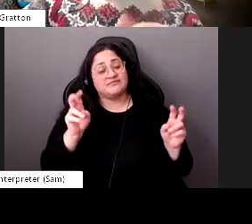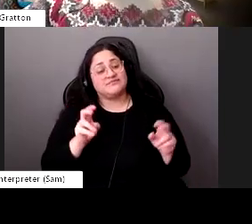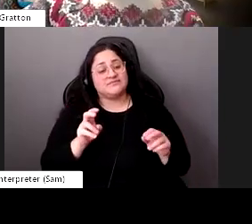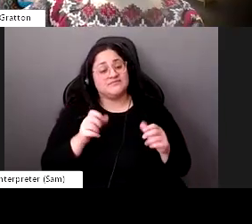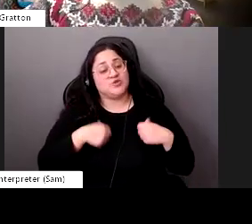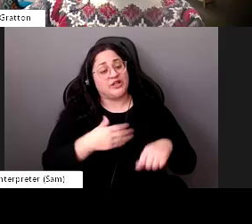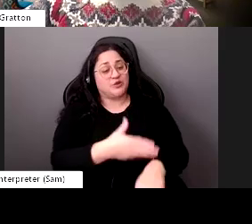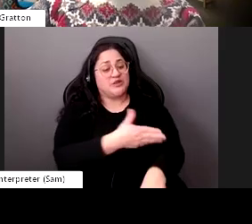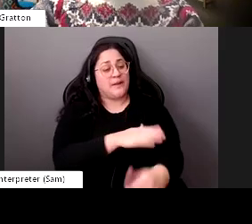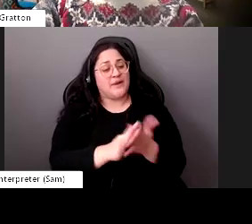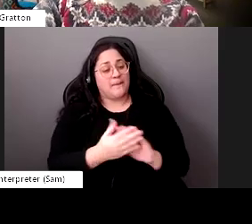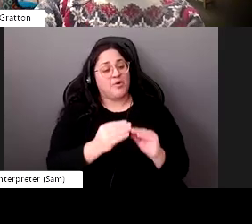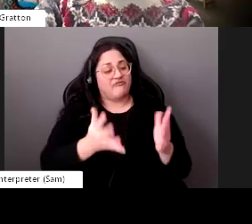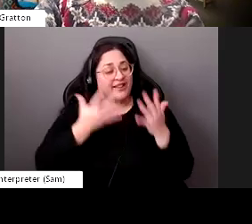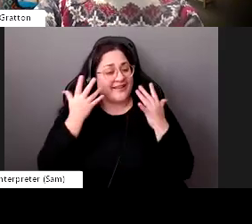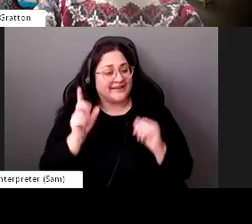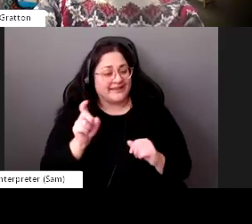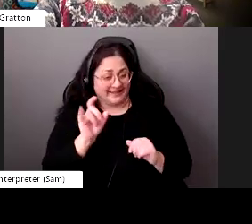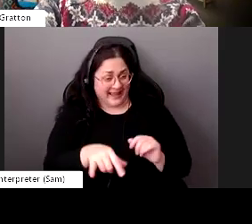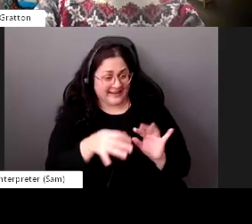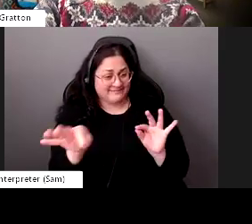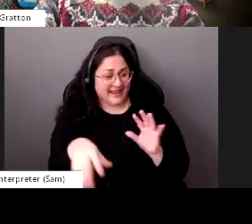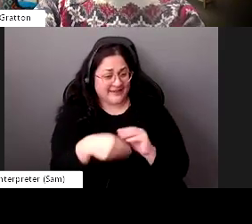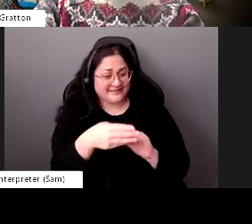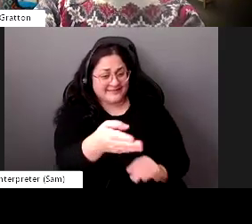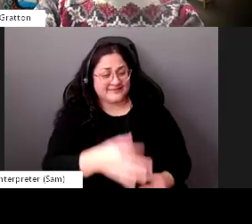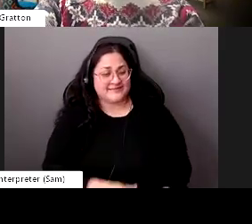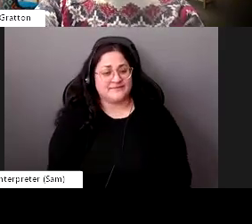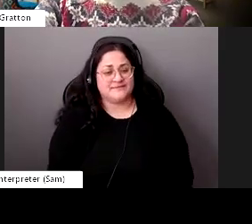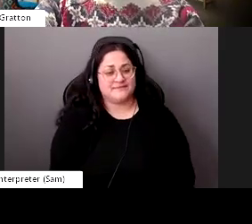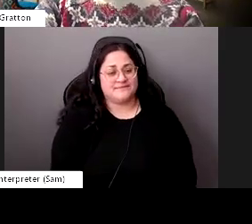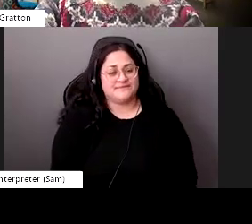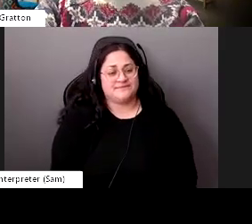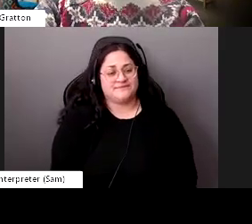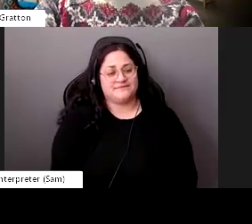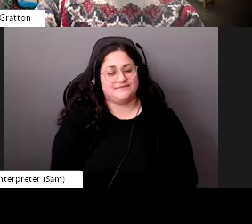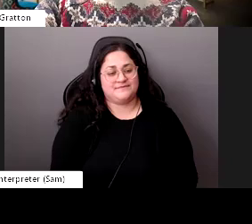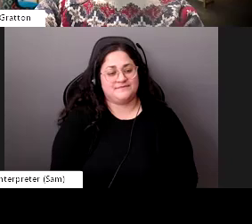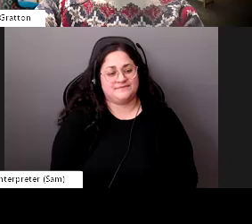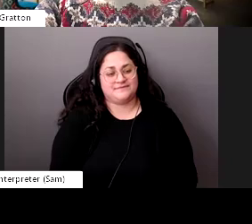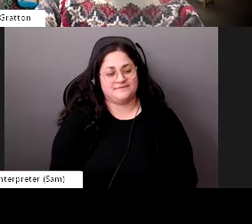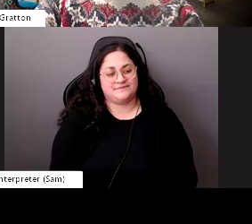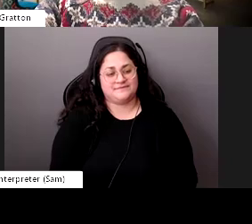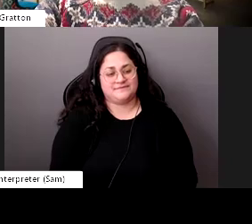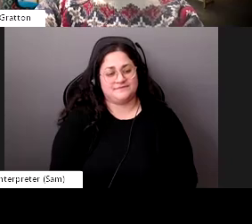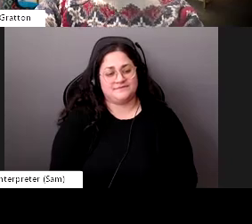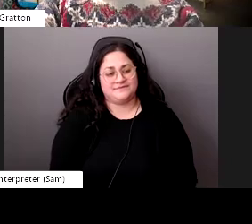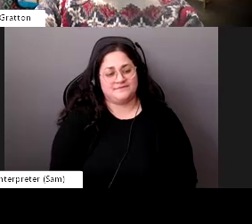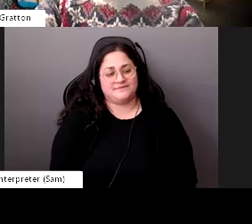of instructions here at the bottom, back again, I'll say, make it friendlier and more casual.